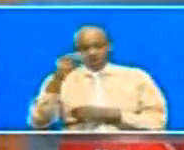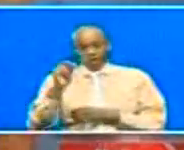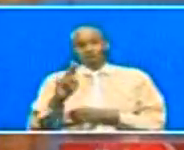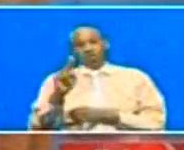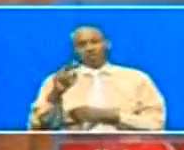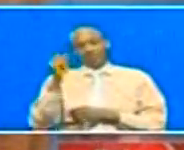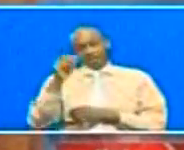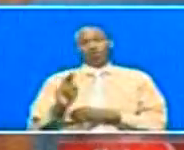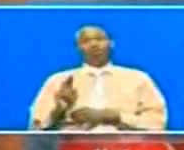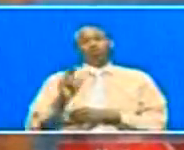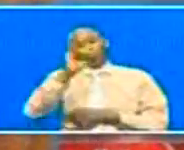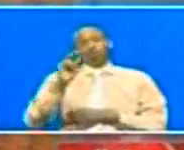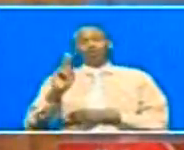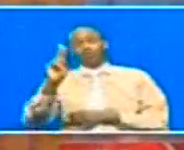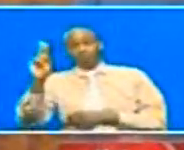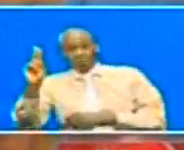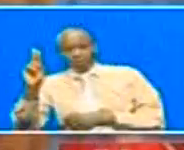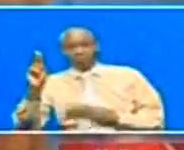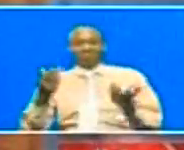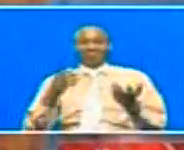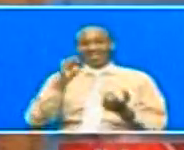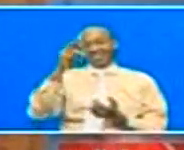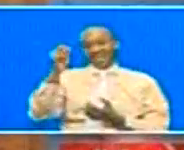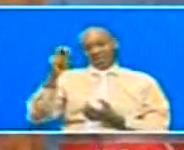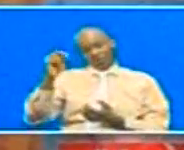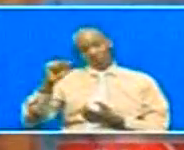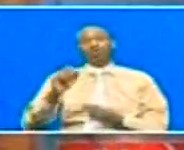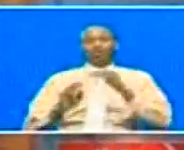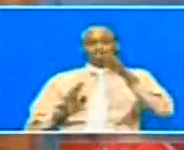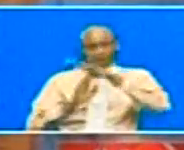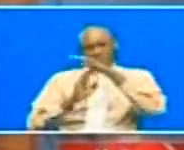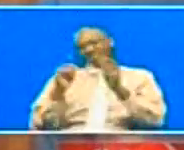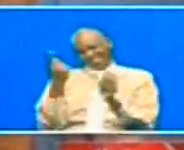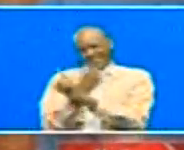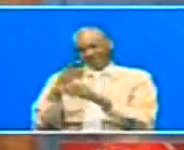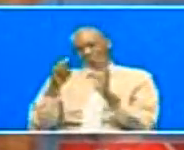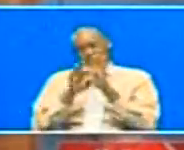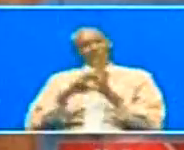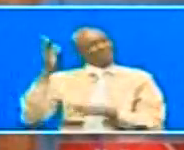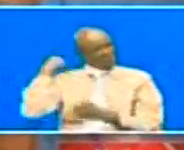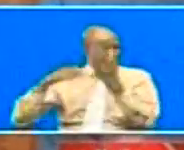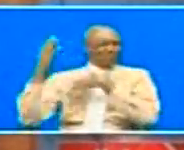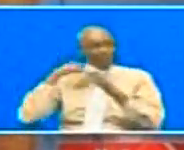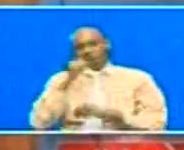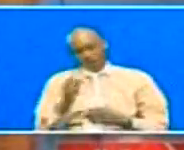being hosted by the late Saidi Omari Kasongo and Mohamed Rama. And then after that,